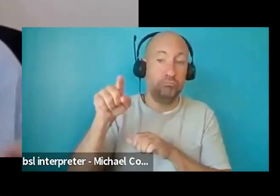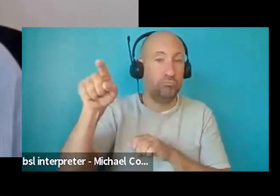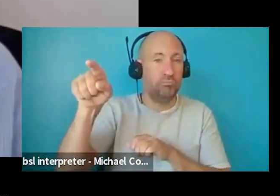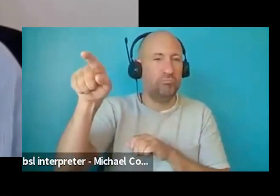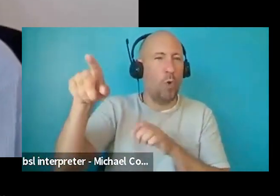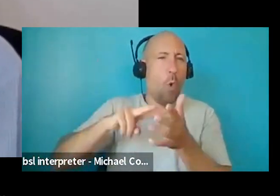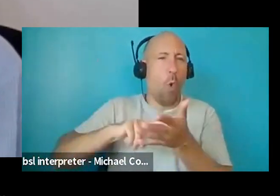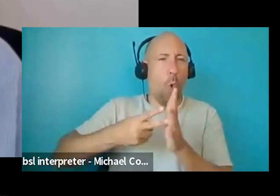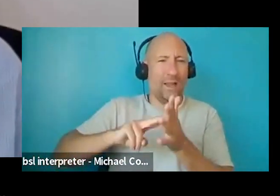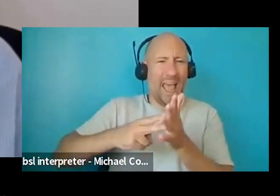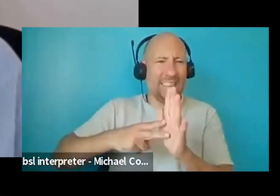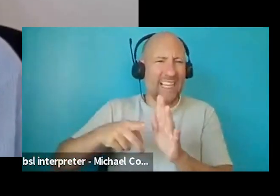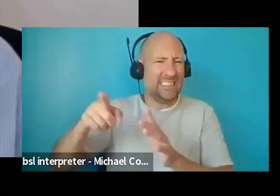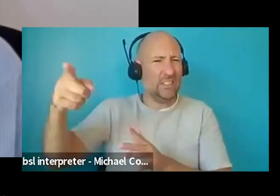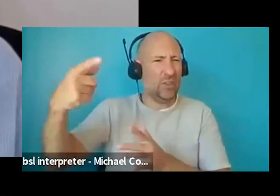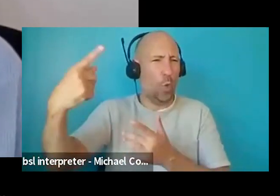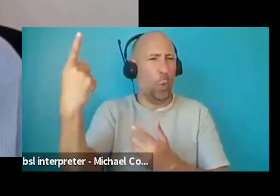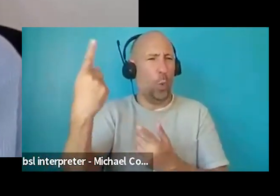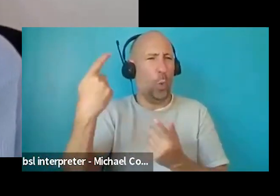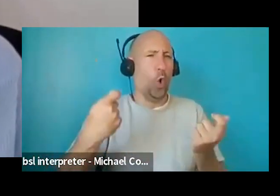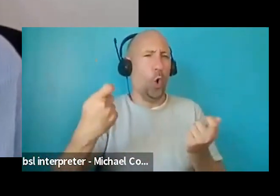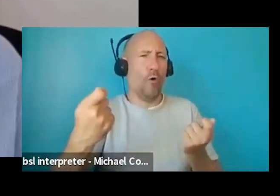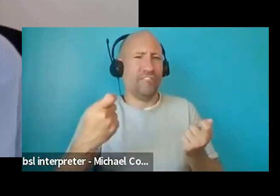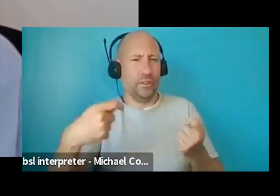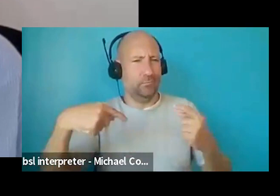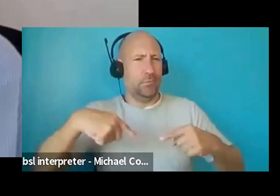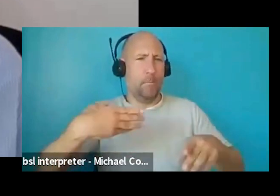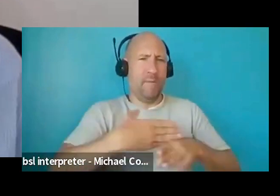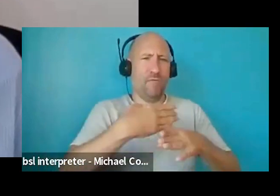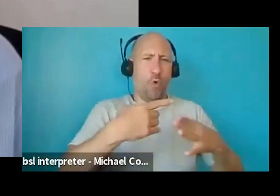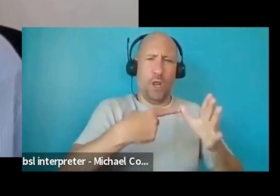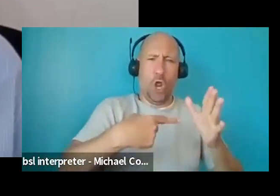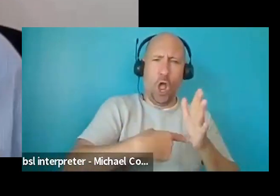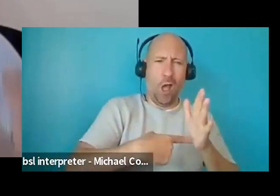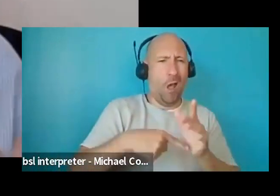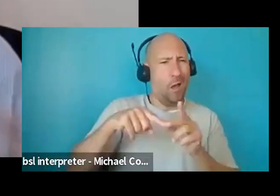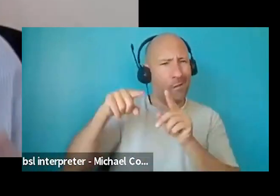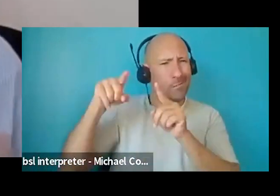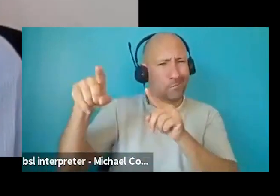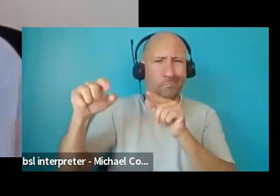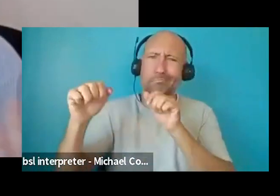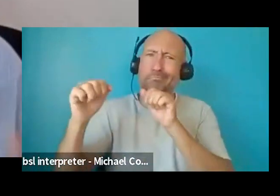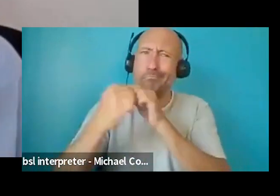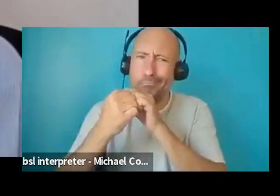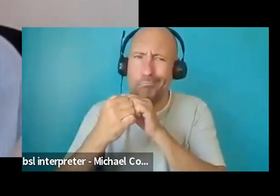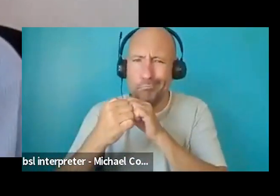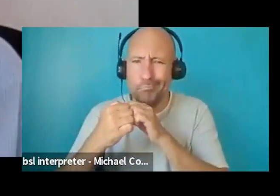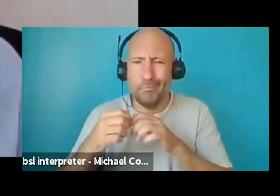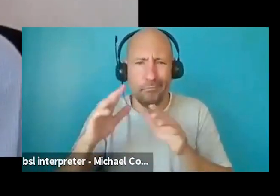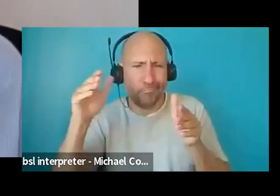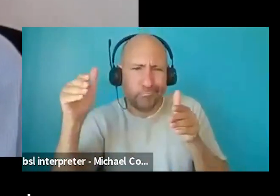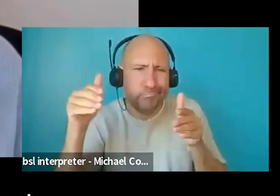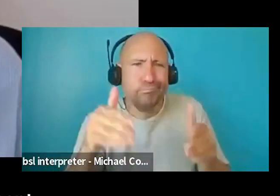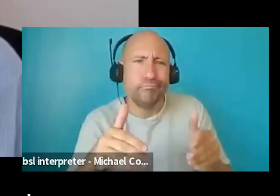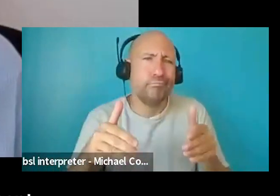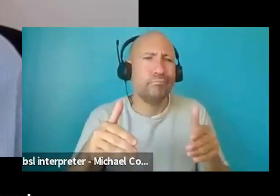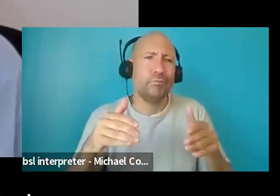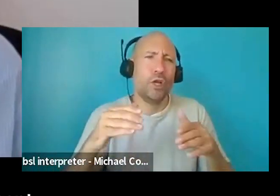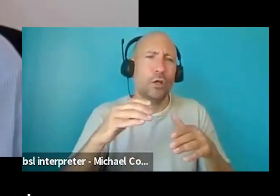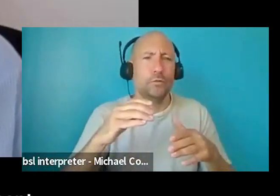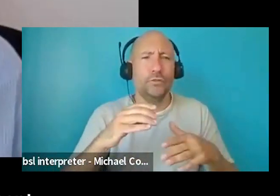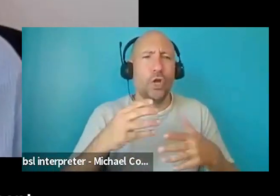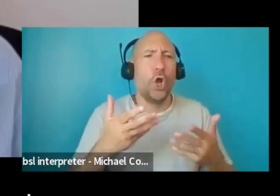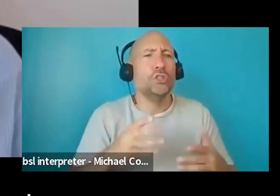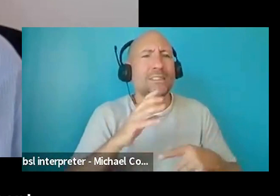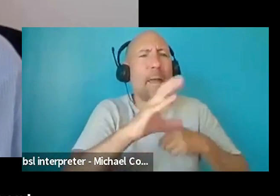organization governing performing arts, and Questo governs the aspect of contemporary dance. They